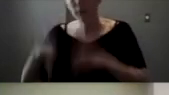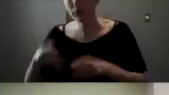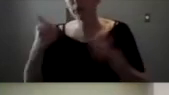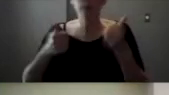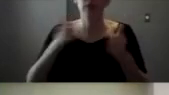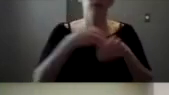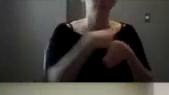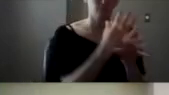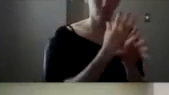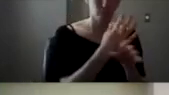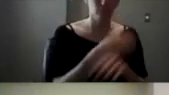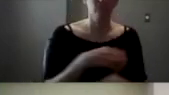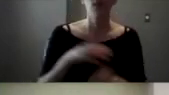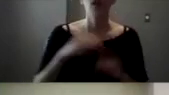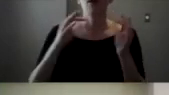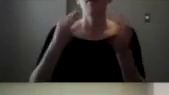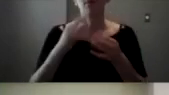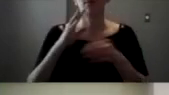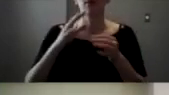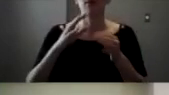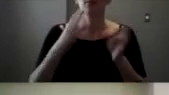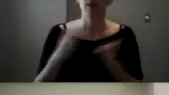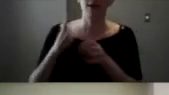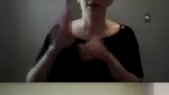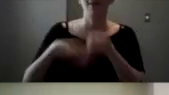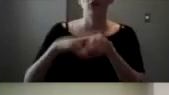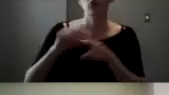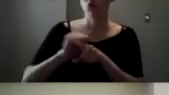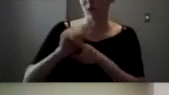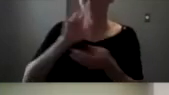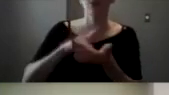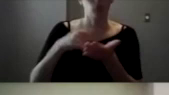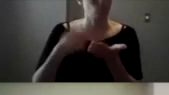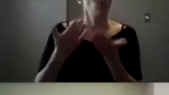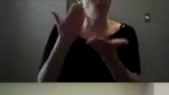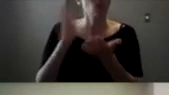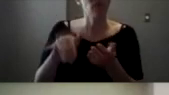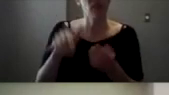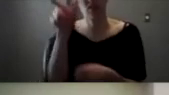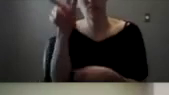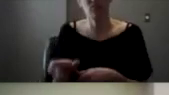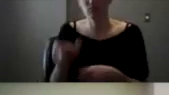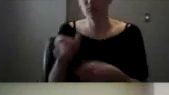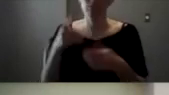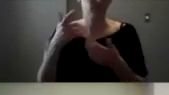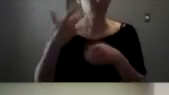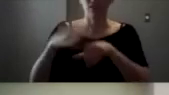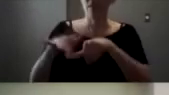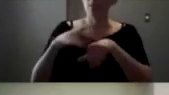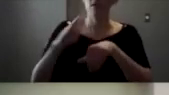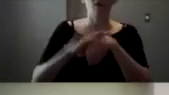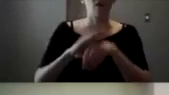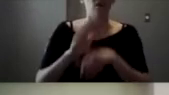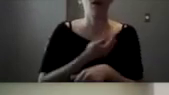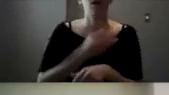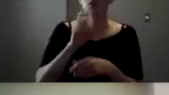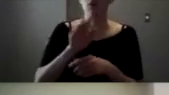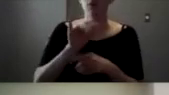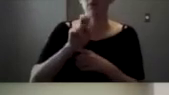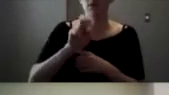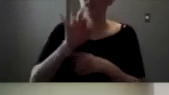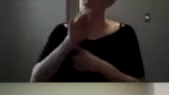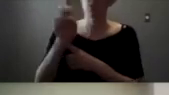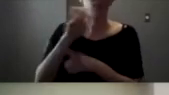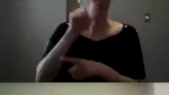Center is offering. Don't have to be a member, it's freely available on their website. But one of the things that I want to be able to